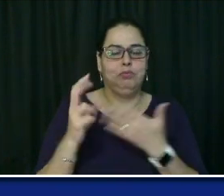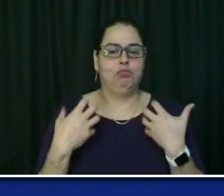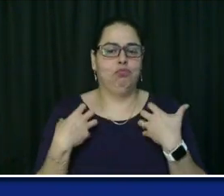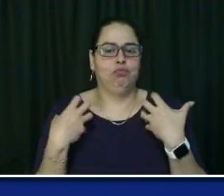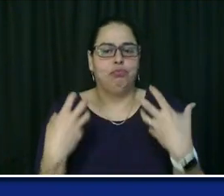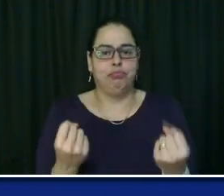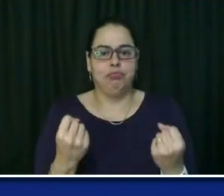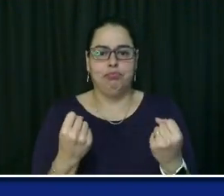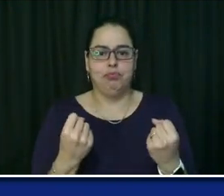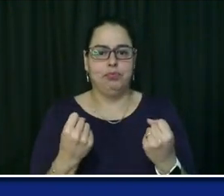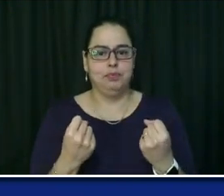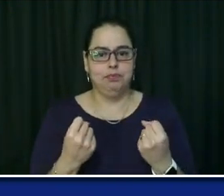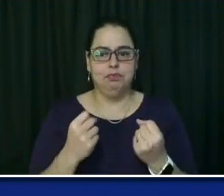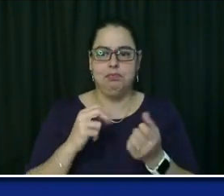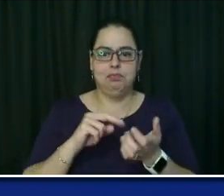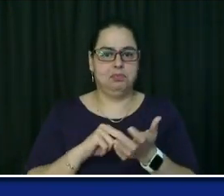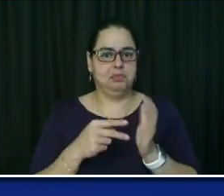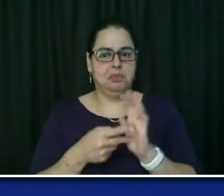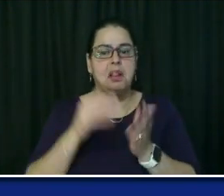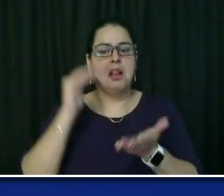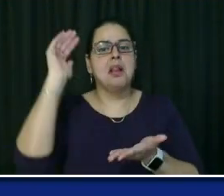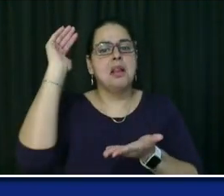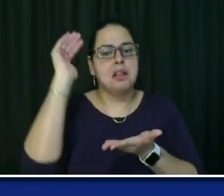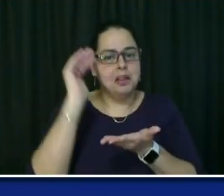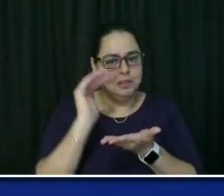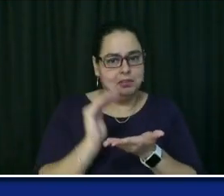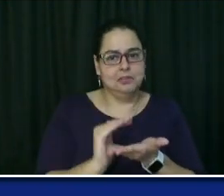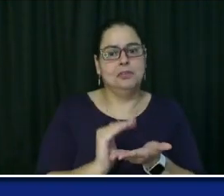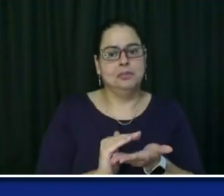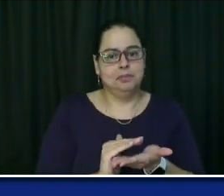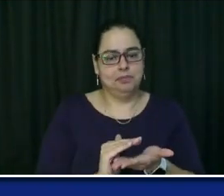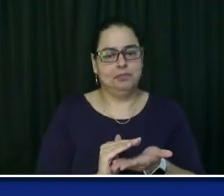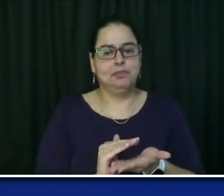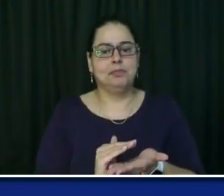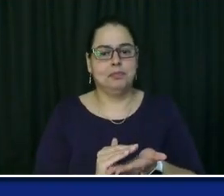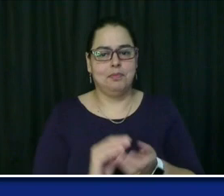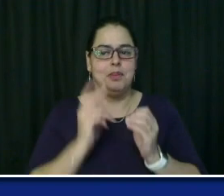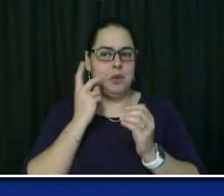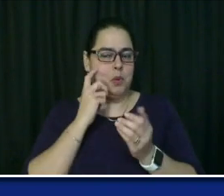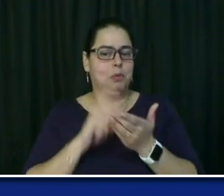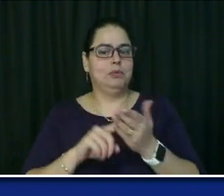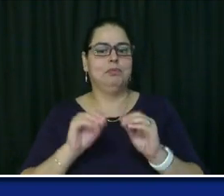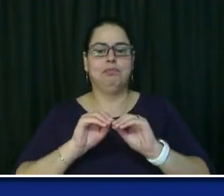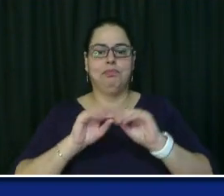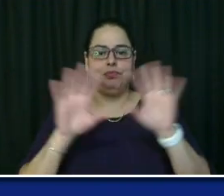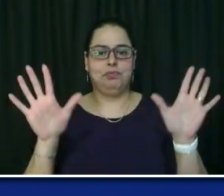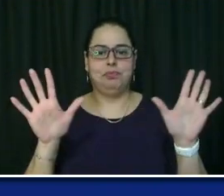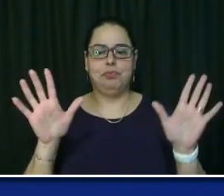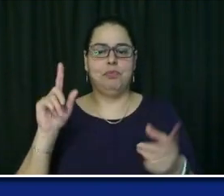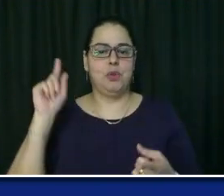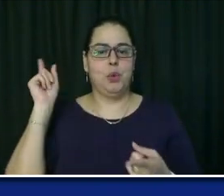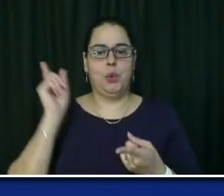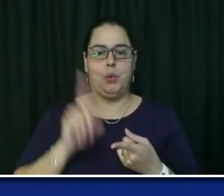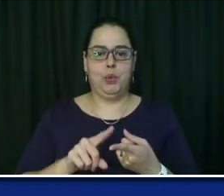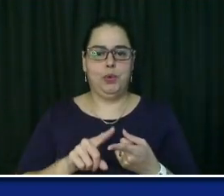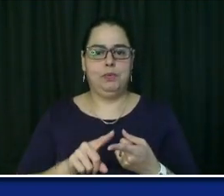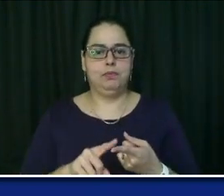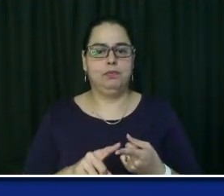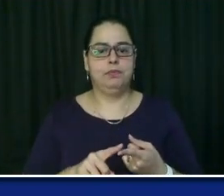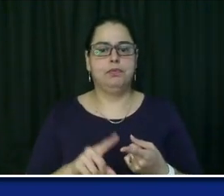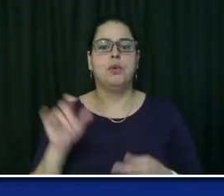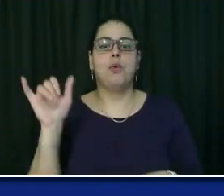are. What is also an indication are those of fatalities. And, as I say every time, I never want to minimize what even